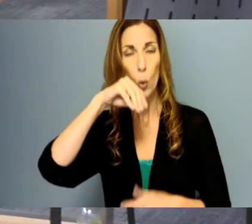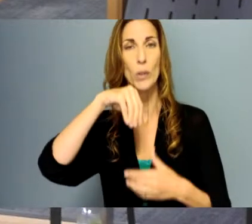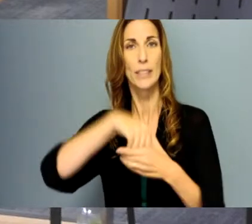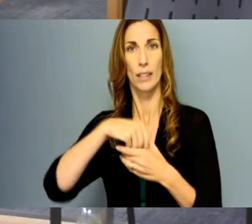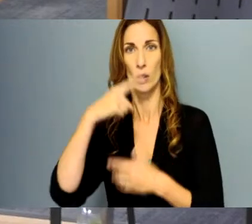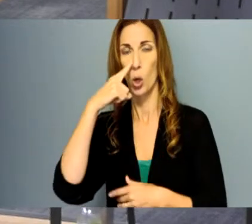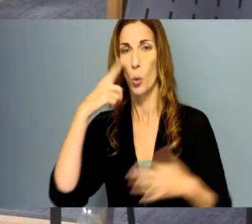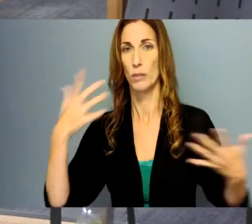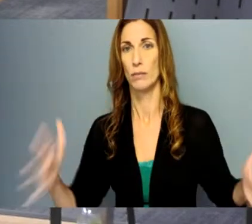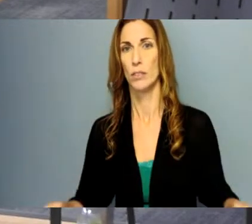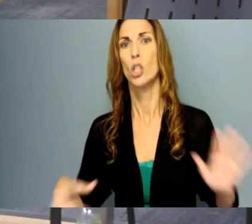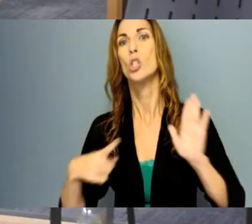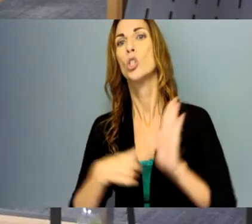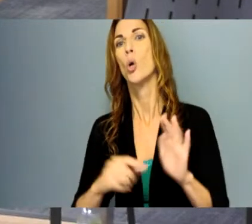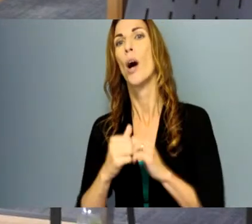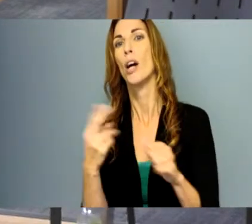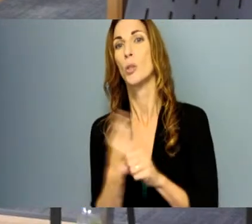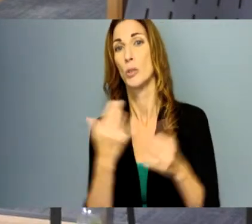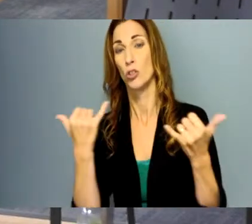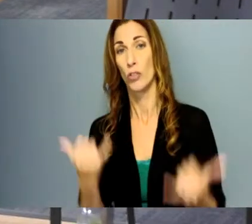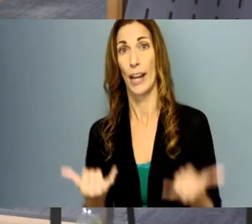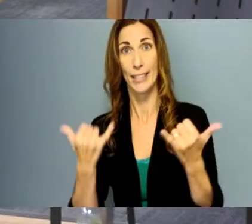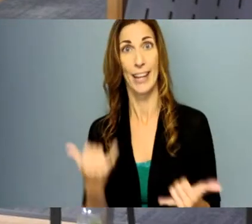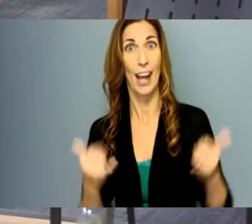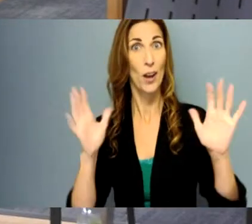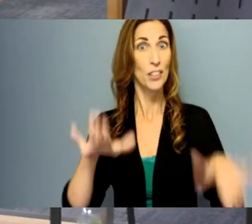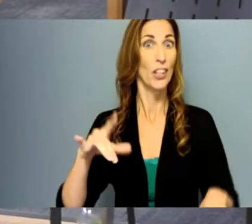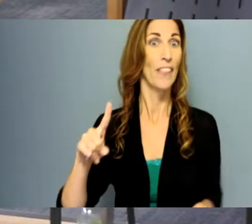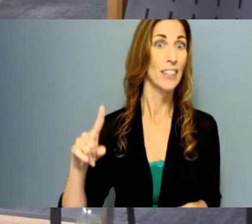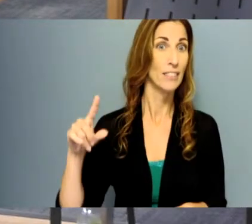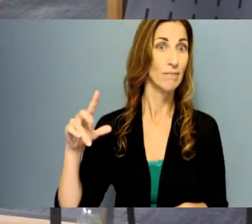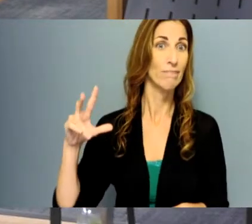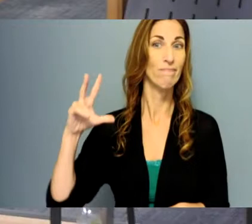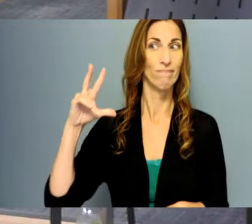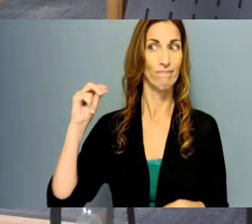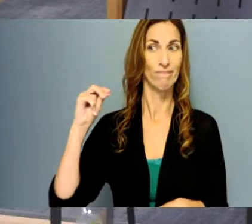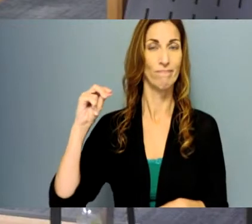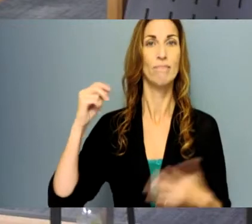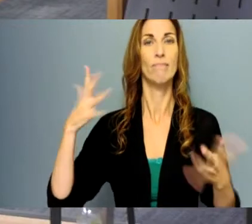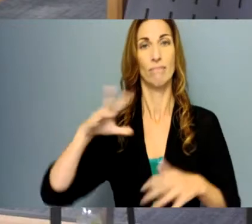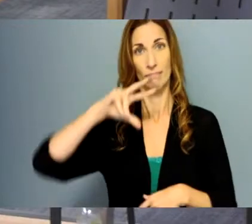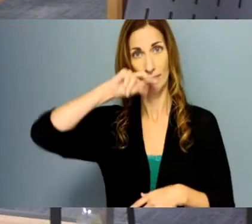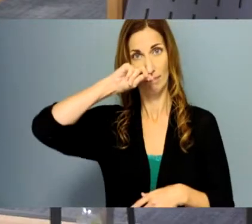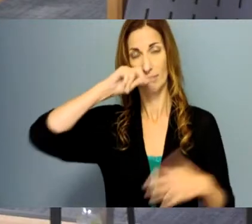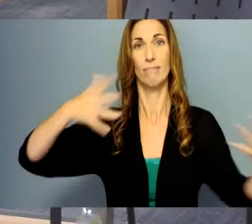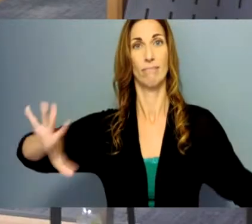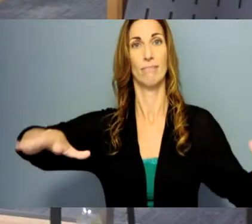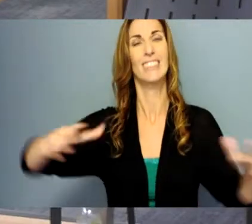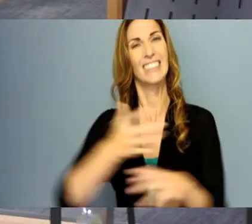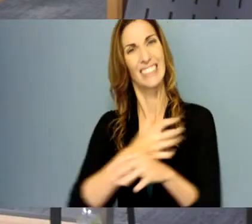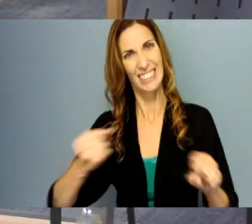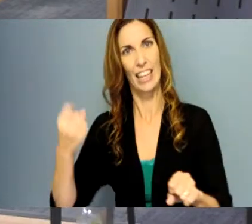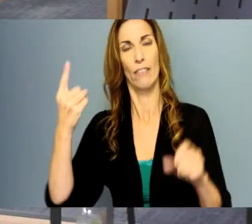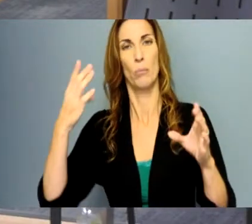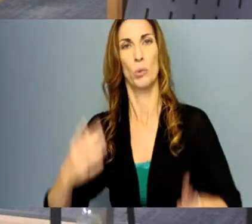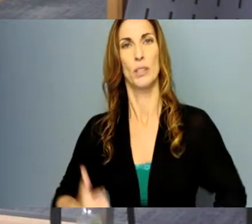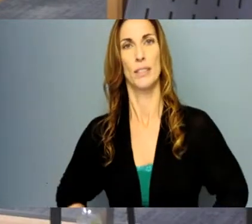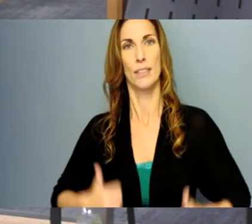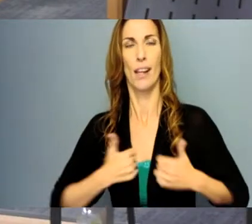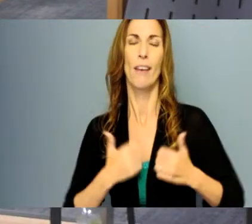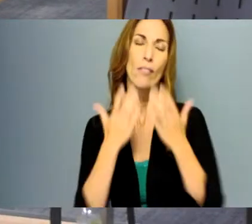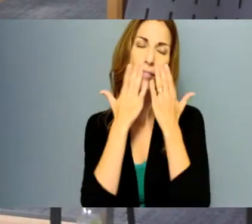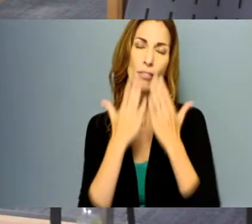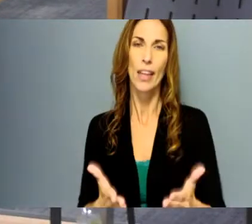nose, and I will show you how to use it right now. Just like this, it's a spray, and that can save someone's life. So thanks to